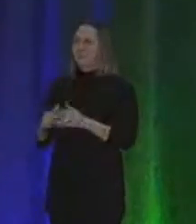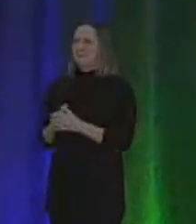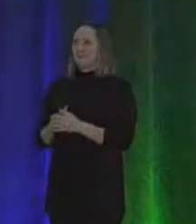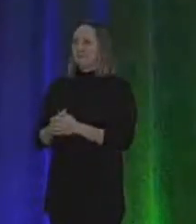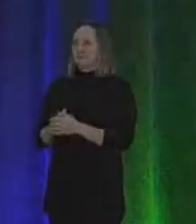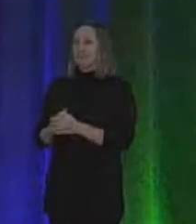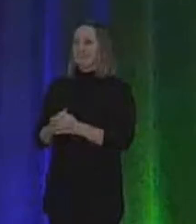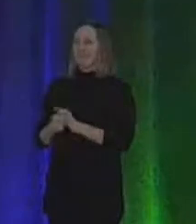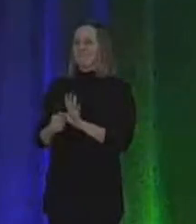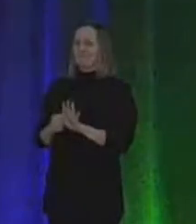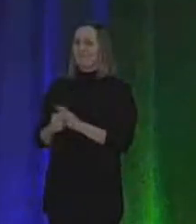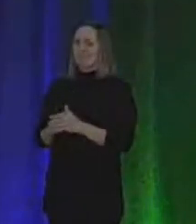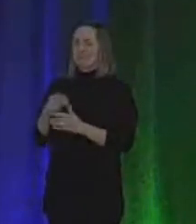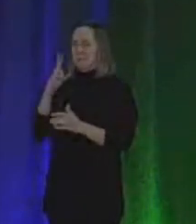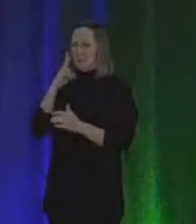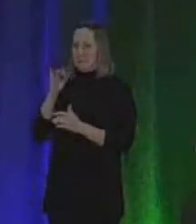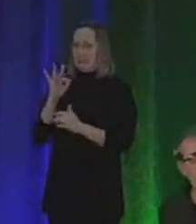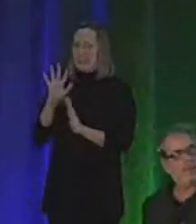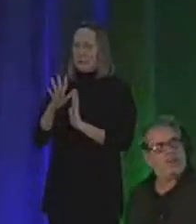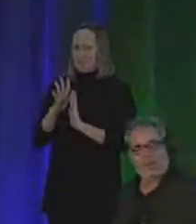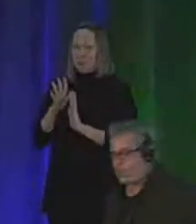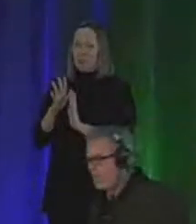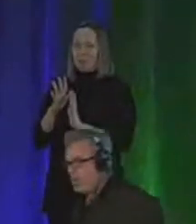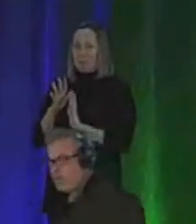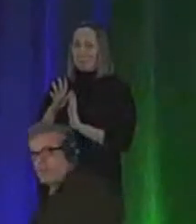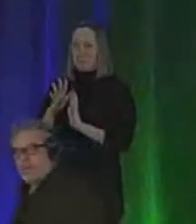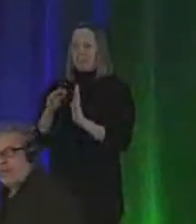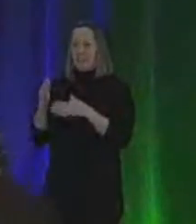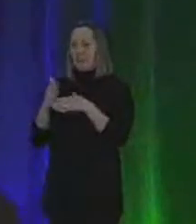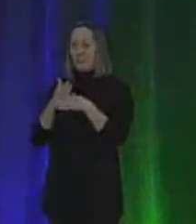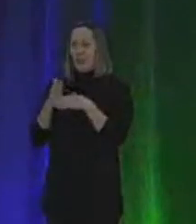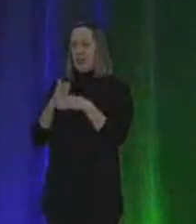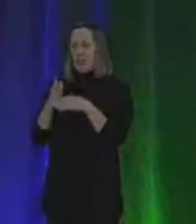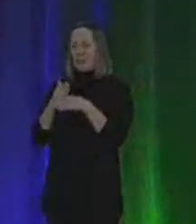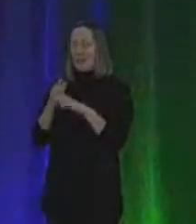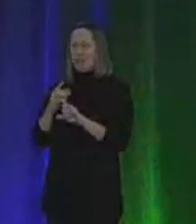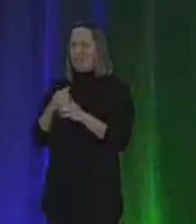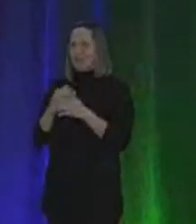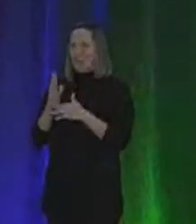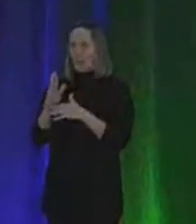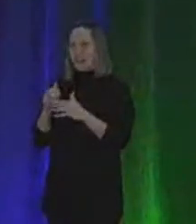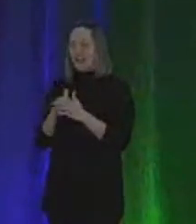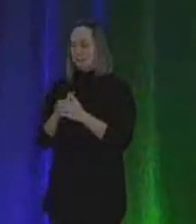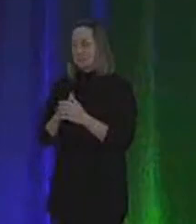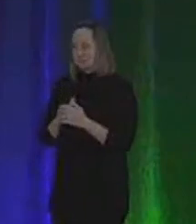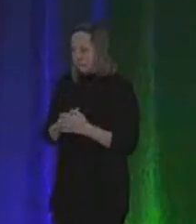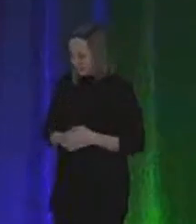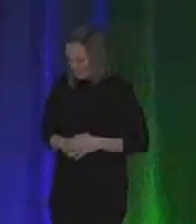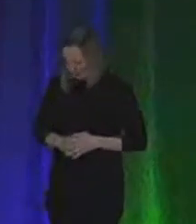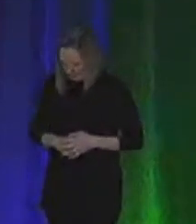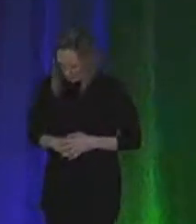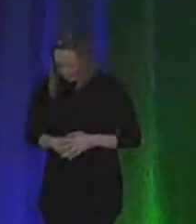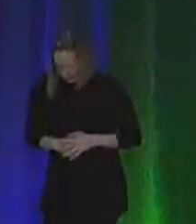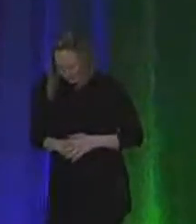Keyboard can be on the other side. Let me see if I can share, and I will.